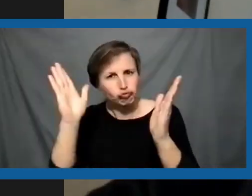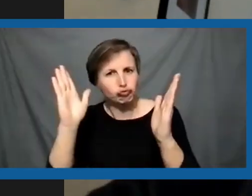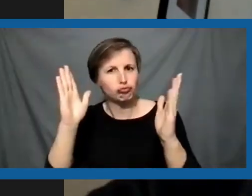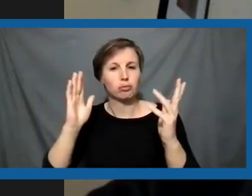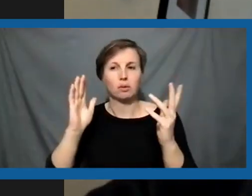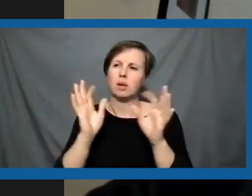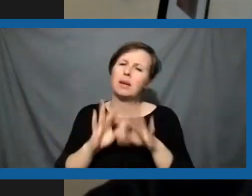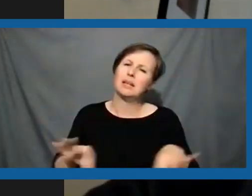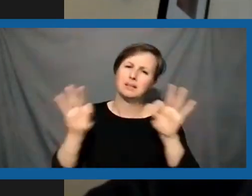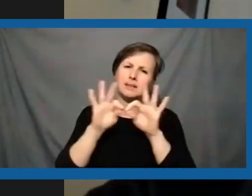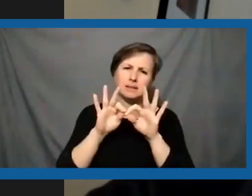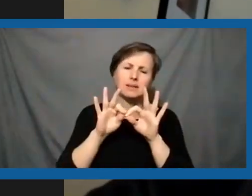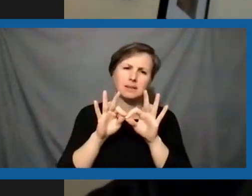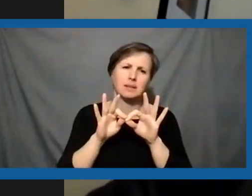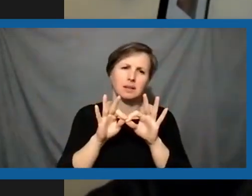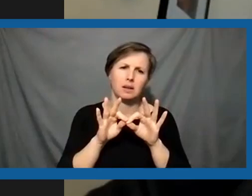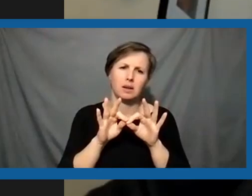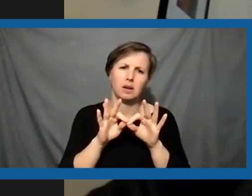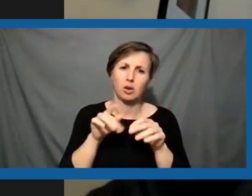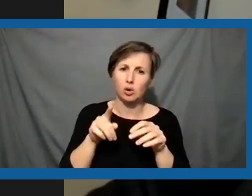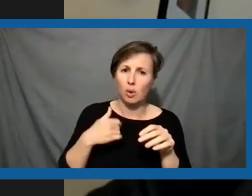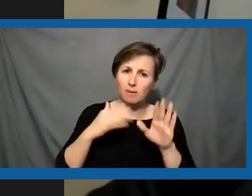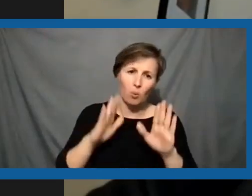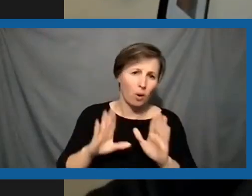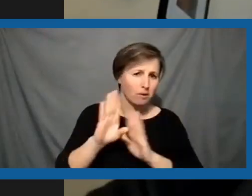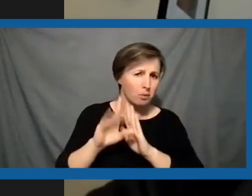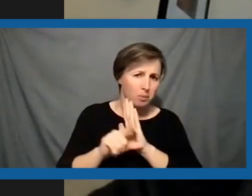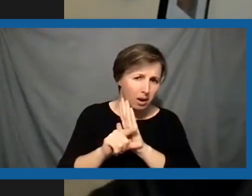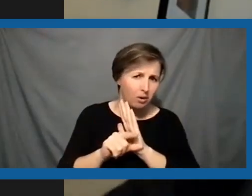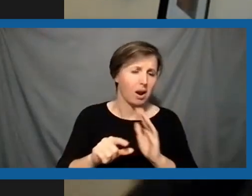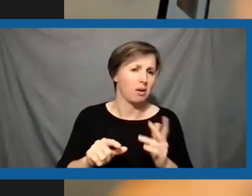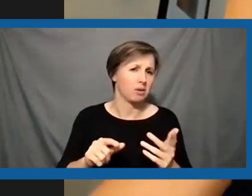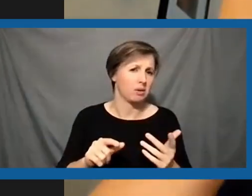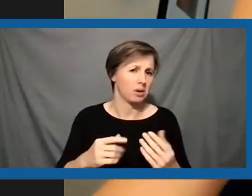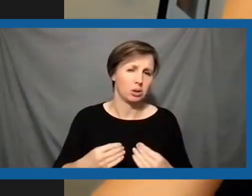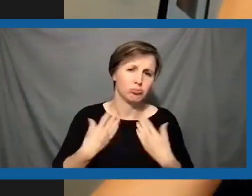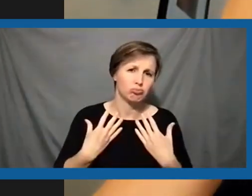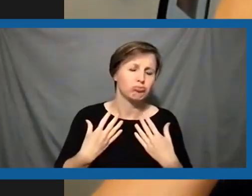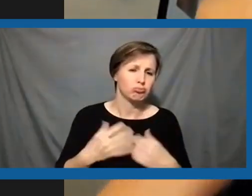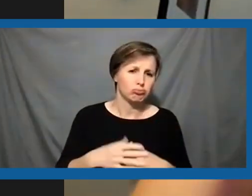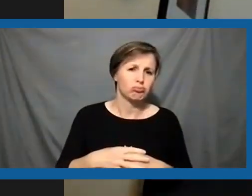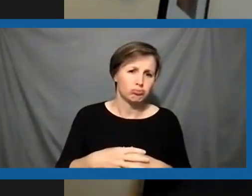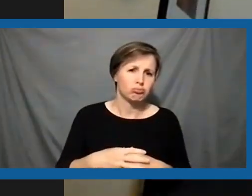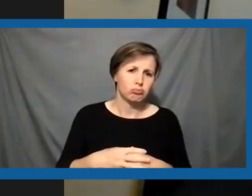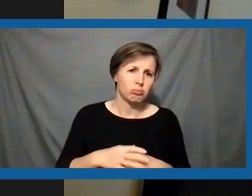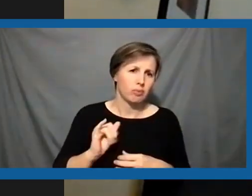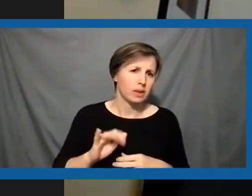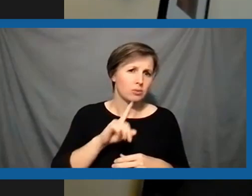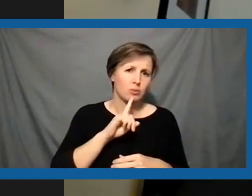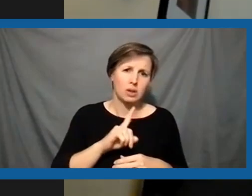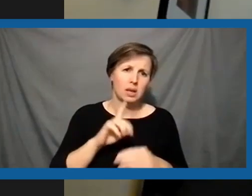know that you have a wonderful background, Inspire. I mean, that is such a